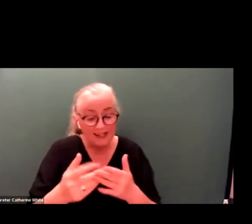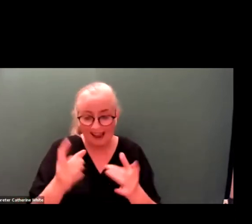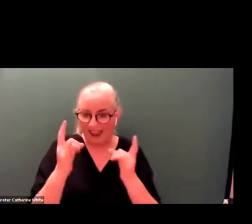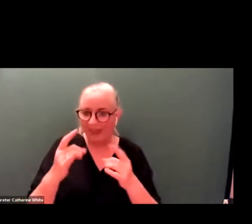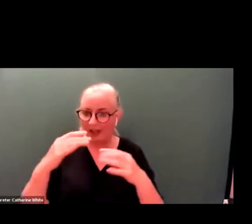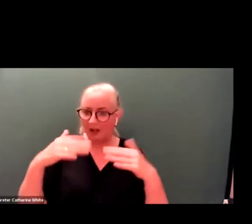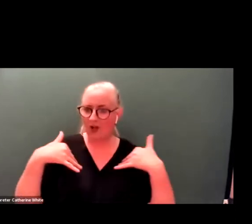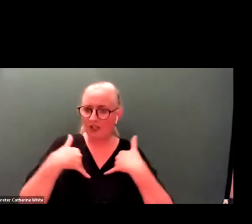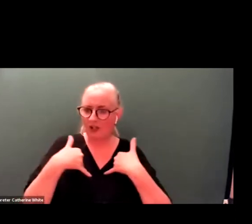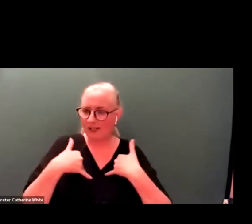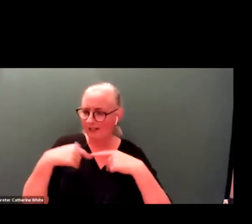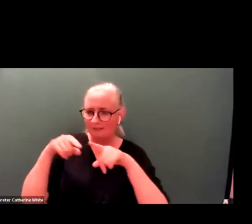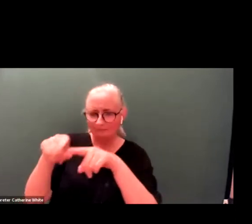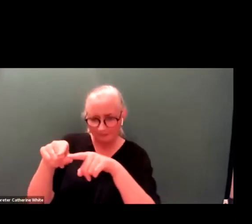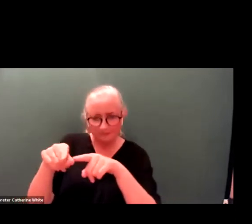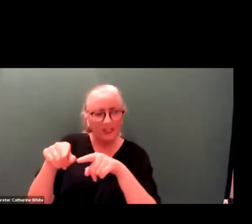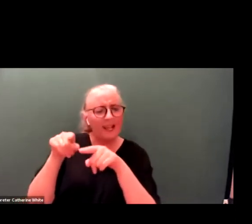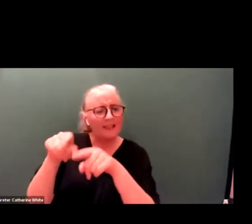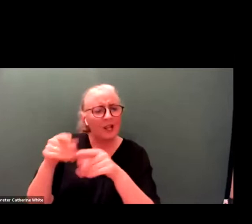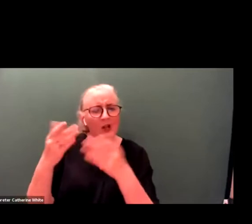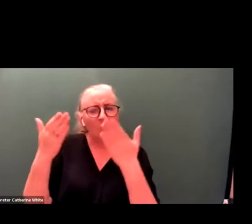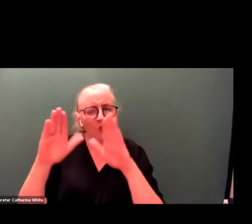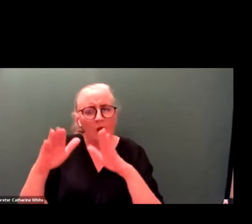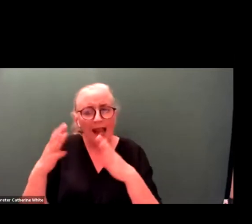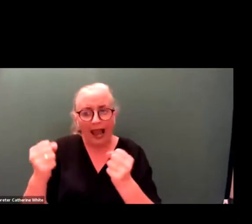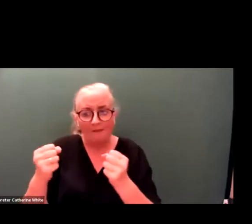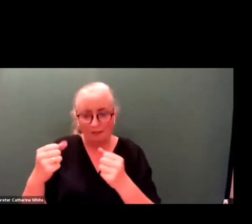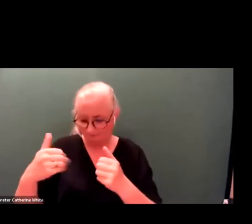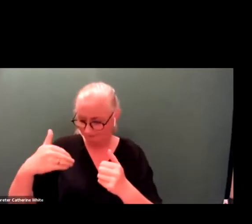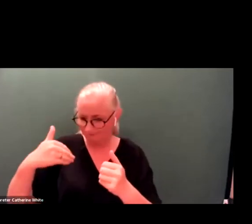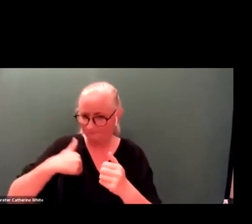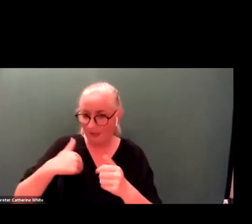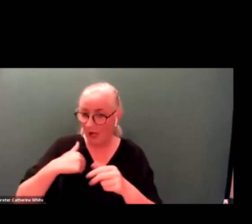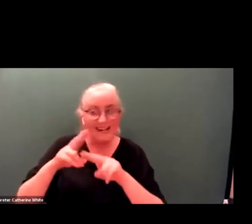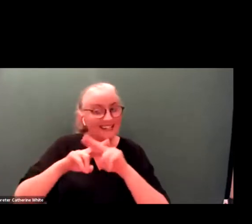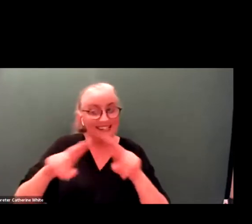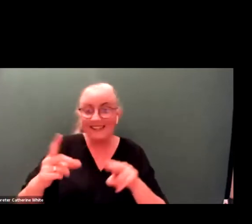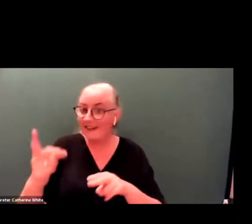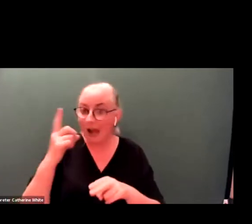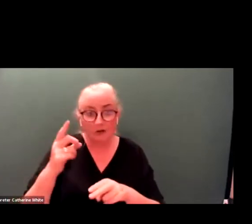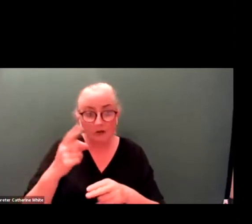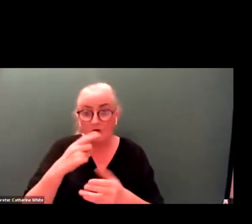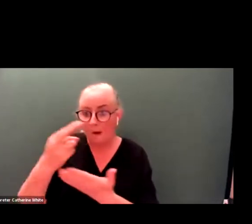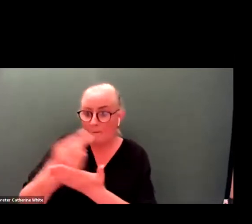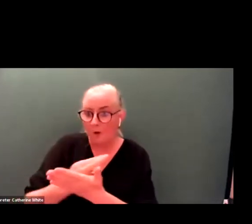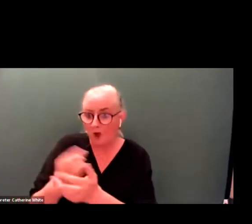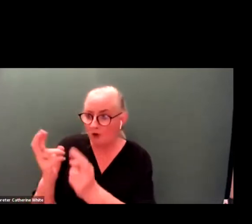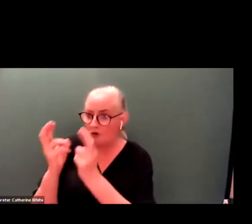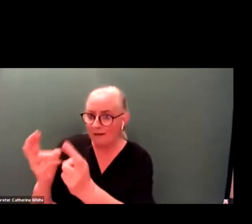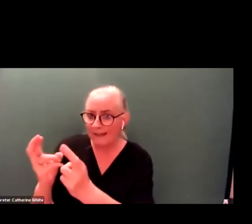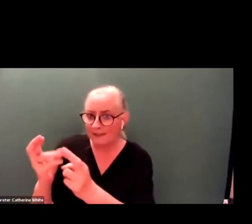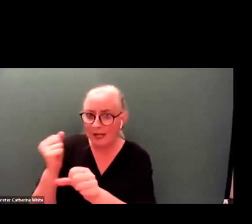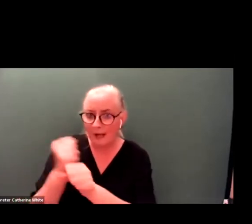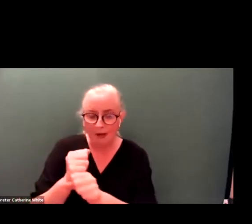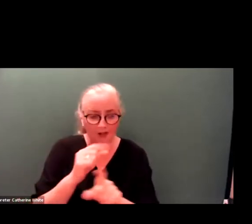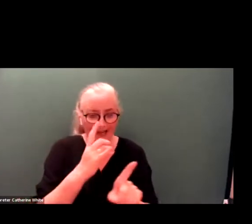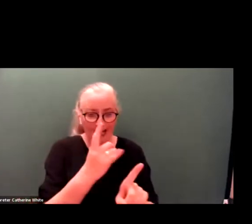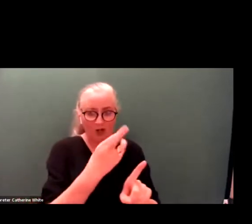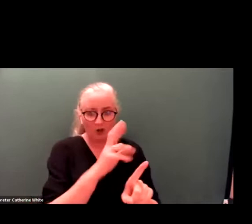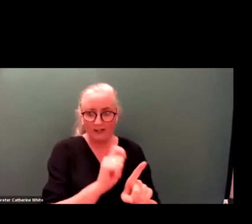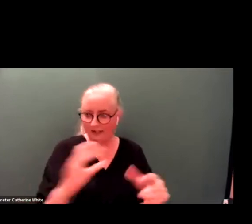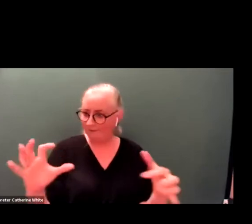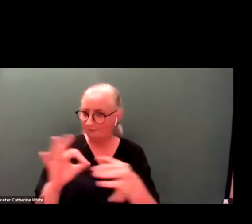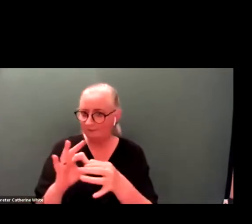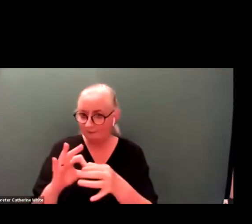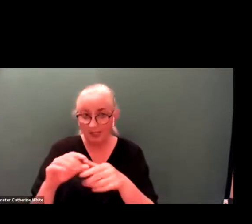probably the best known. And it was later shown to have been incorrectly reported, and it resulted in millions of women stopping HRT. This